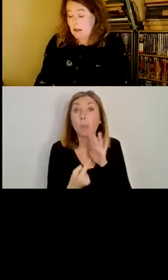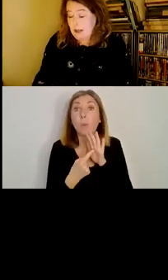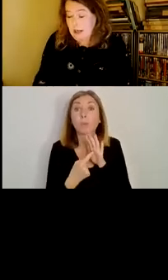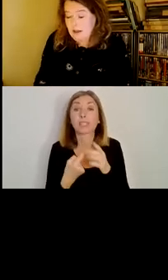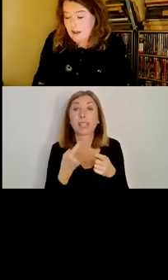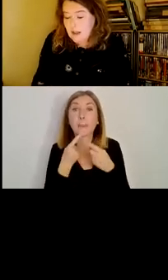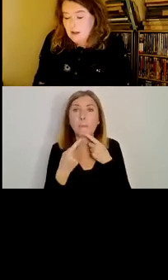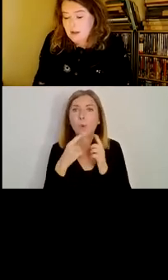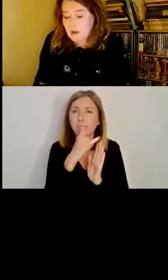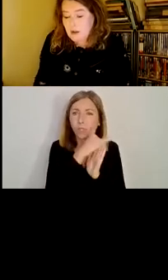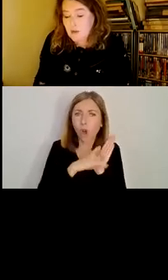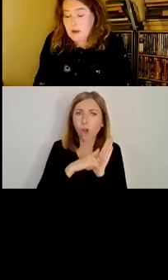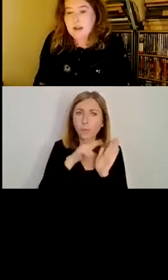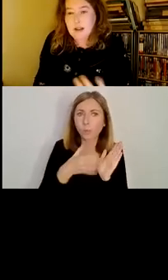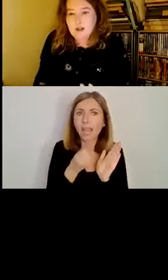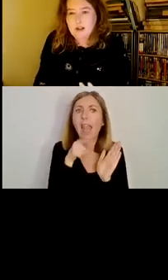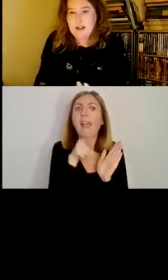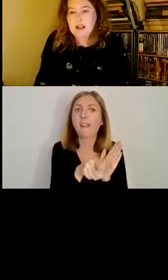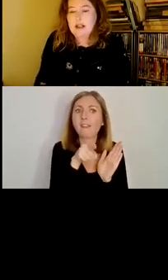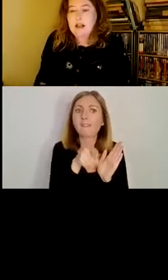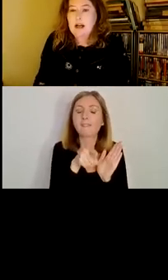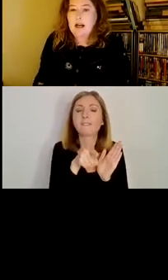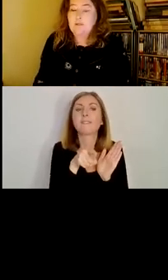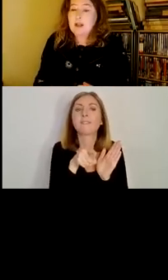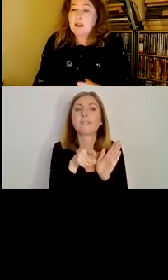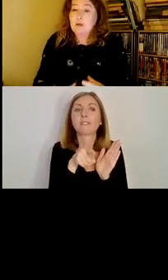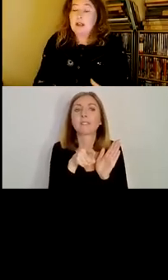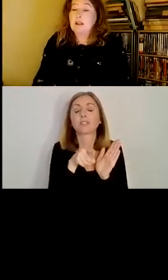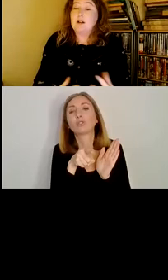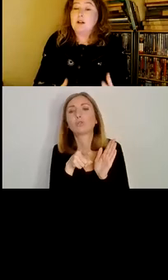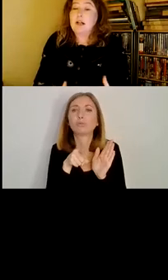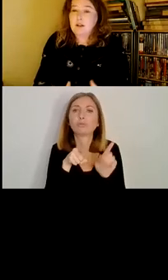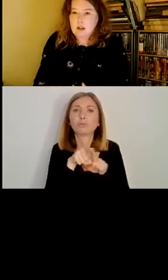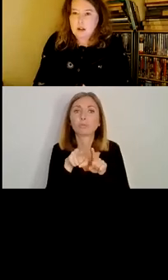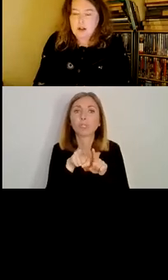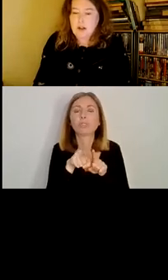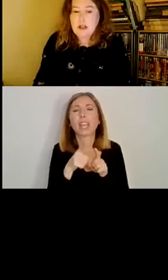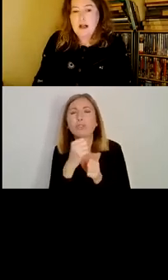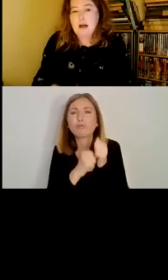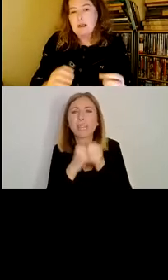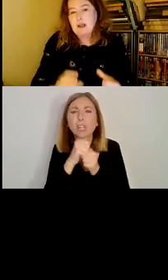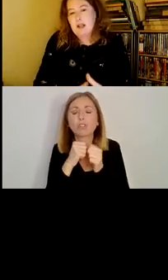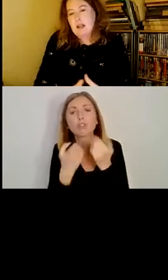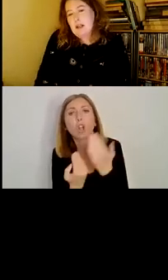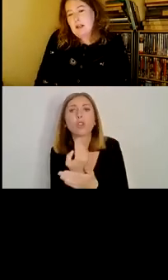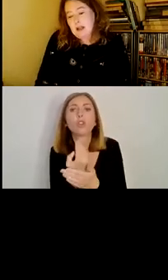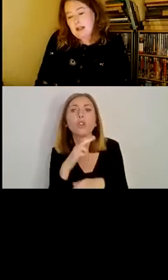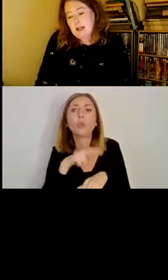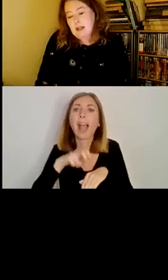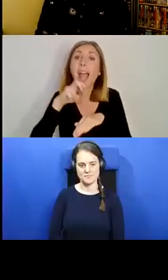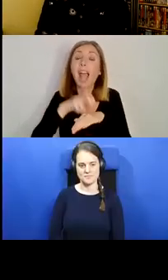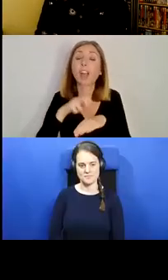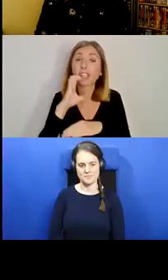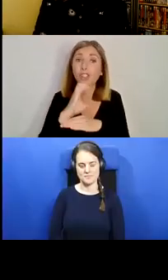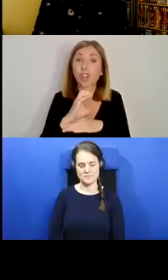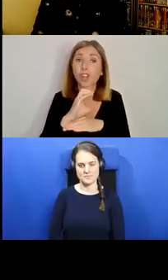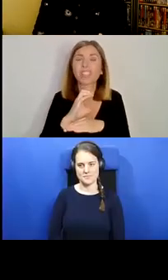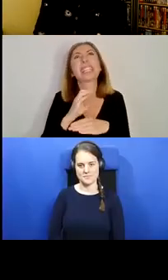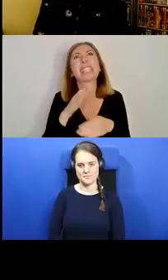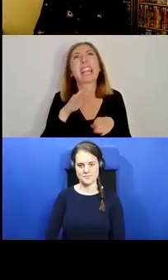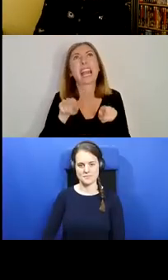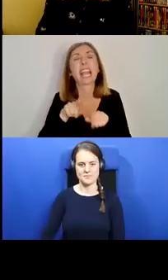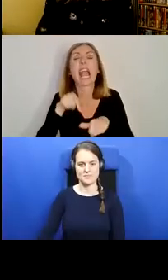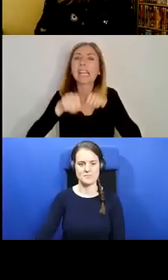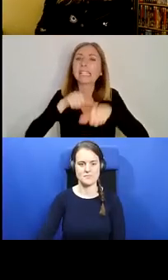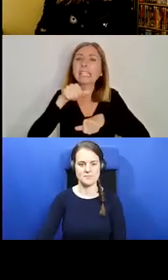documents we have for sort of reconstructing, you know, the early Irish church. It's basically a series of sort of